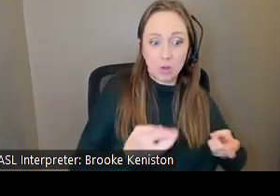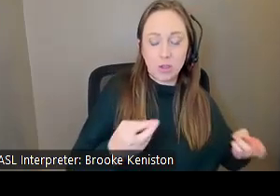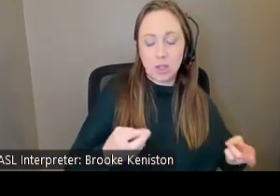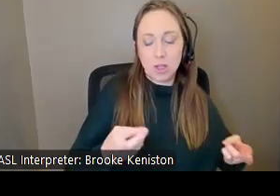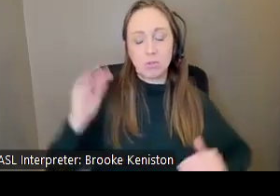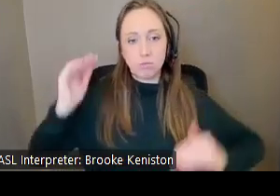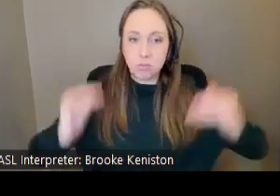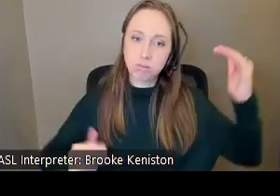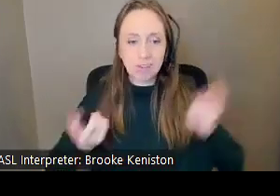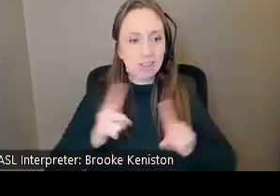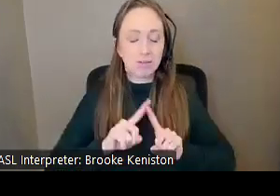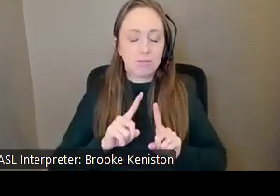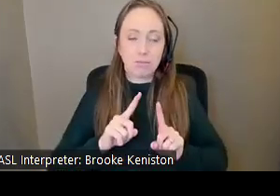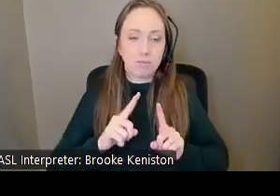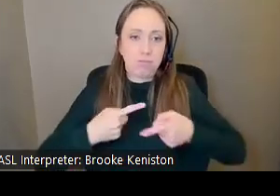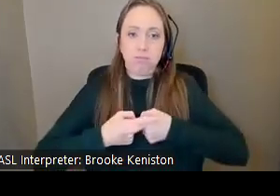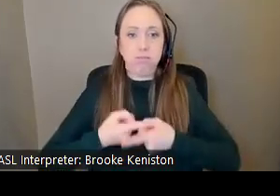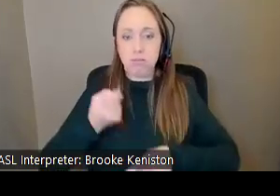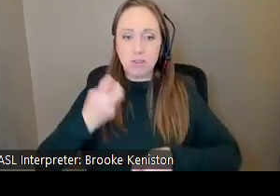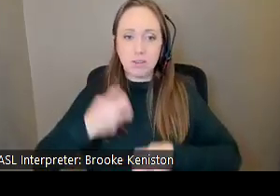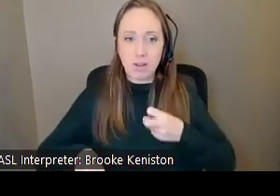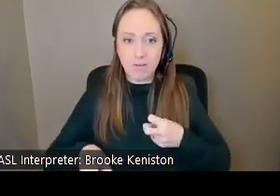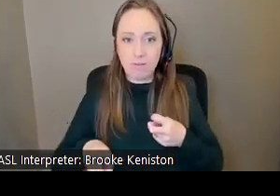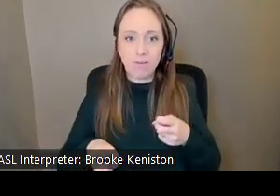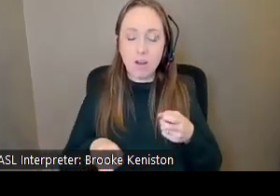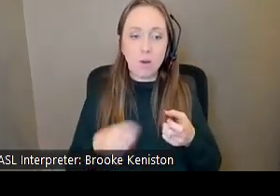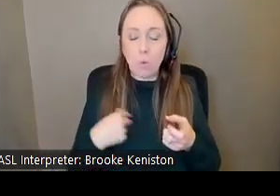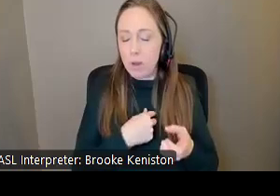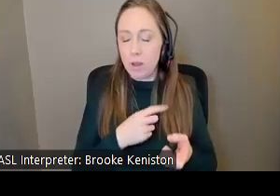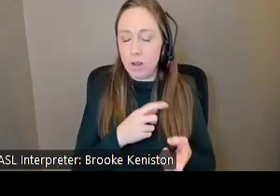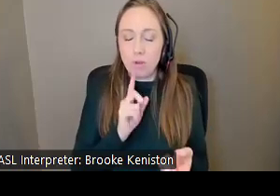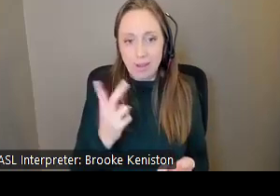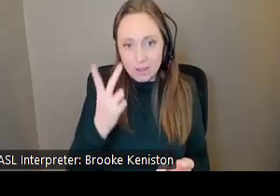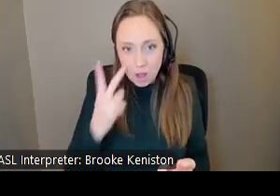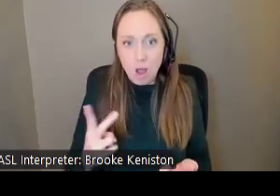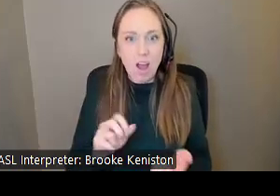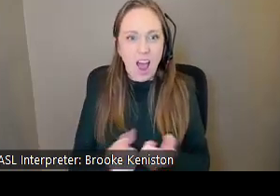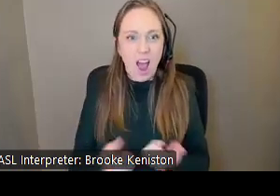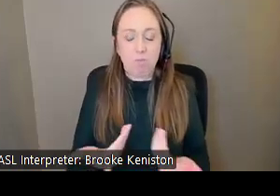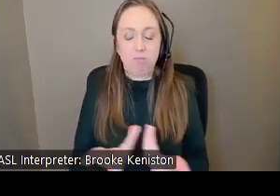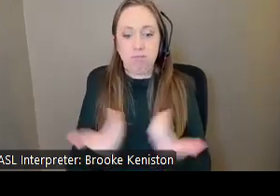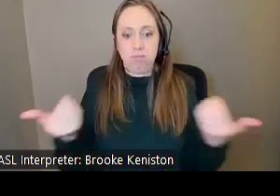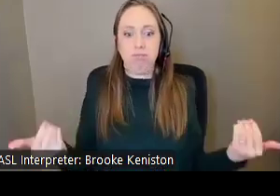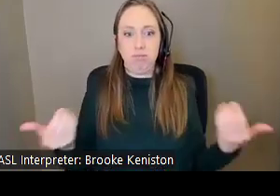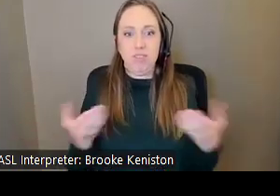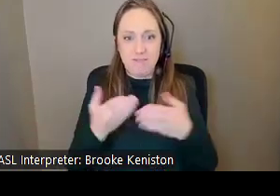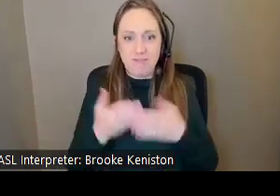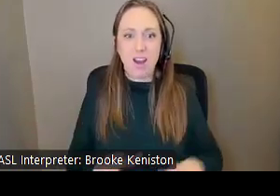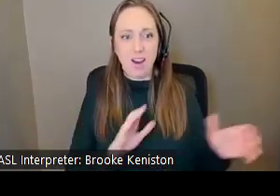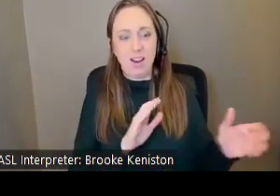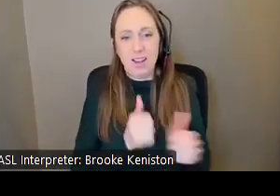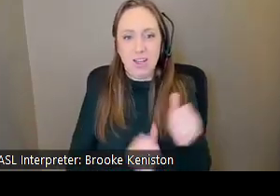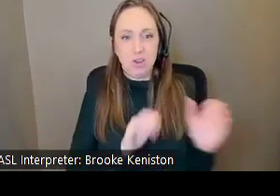Well, if you need video calls, if you live in a place without internet, you're using your data plan, and your data plan might